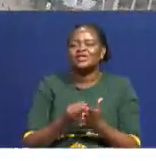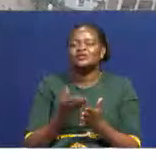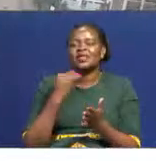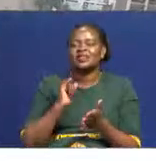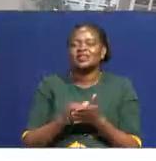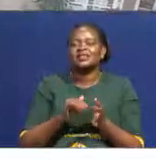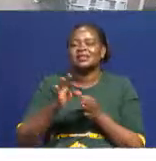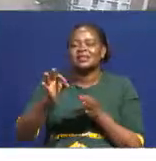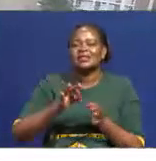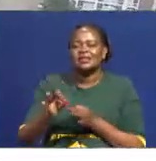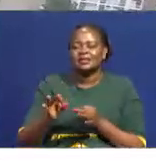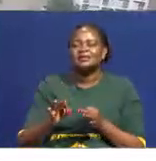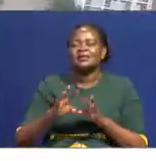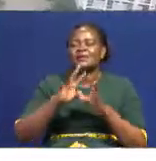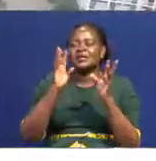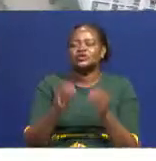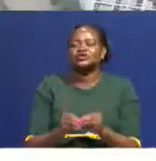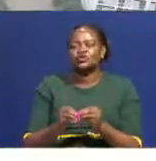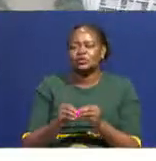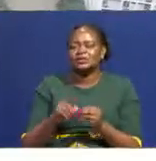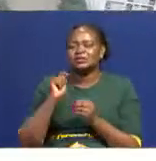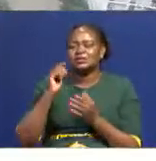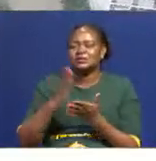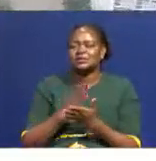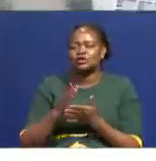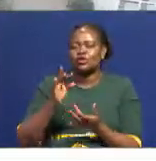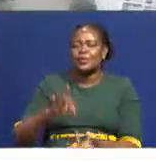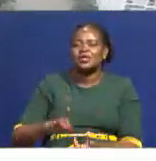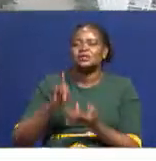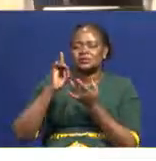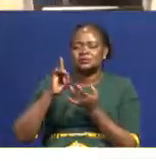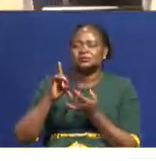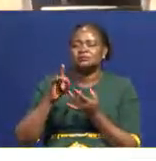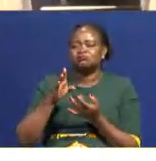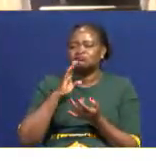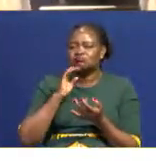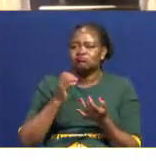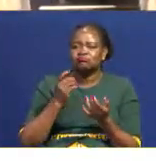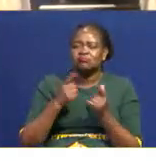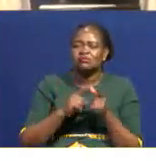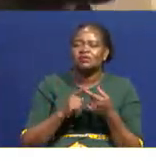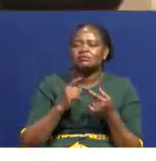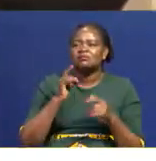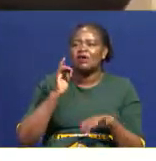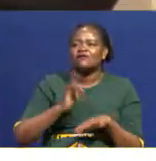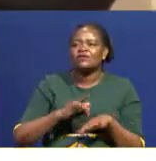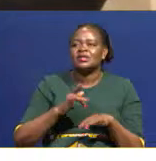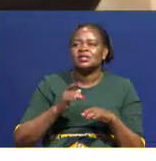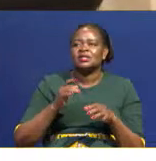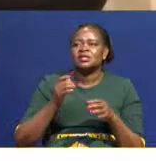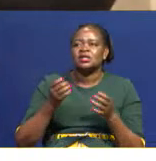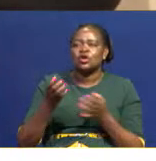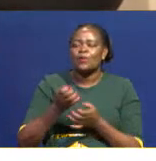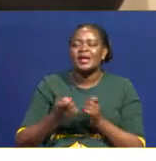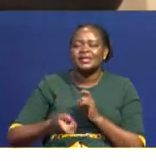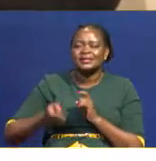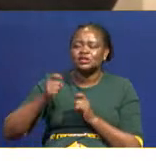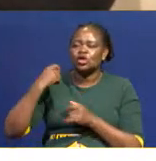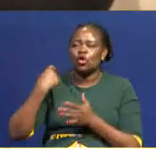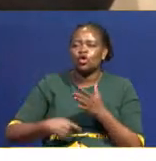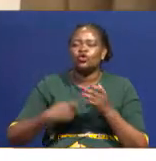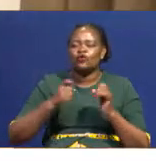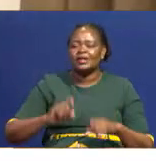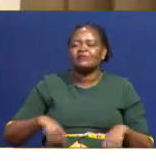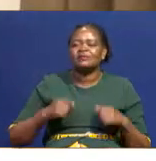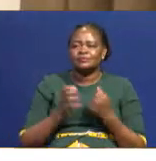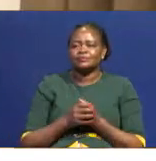that extending budget cuts on key sectors to prioritize debt servicing will affect the overall economy and increase the cost of